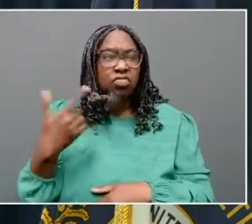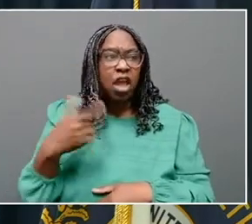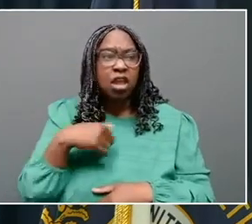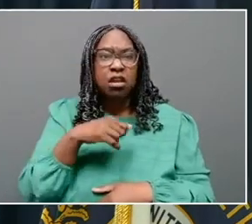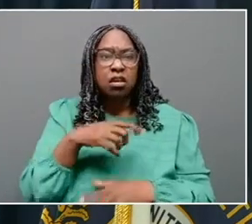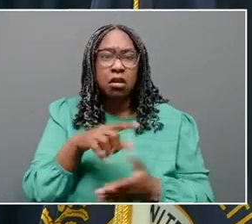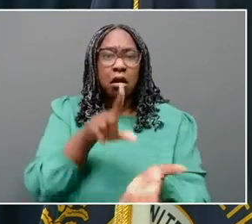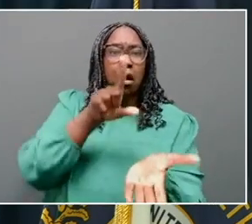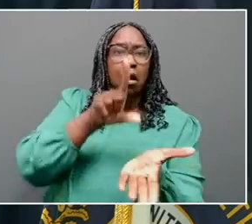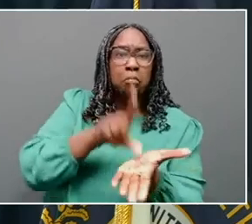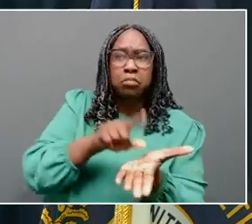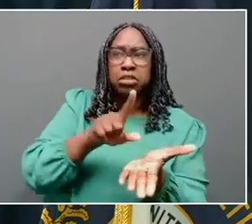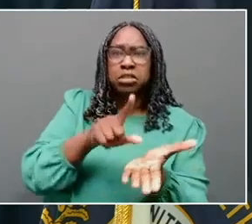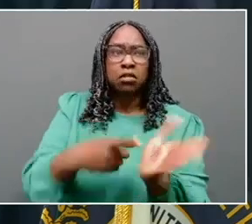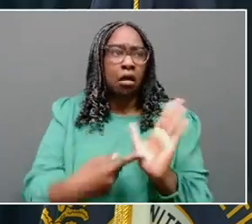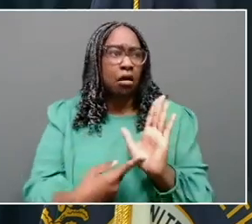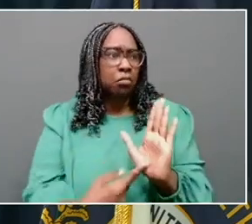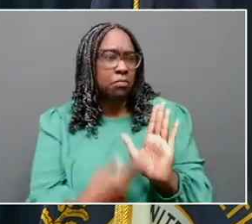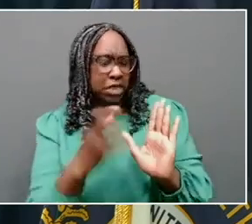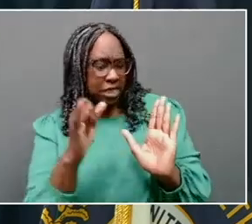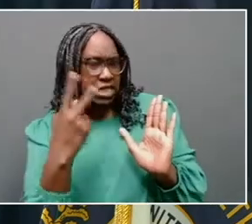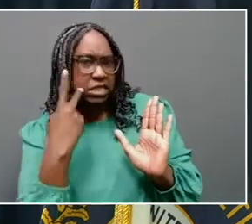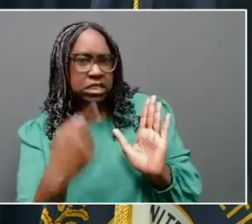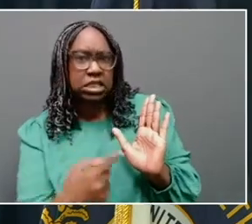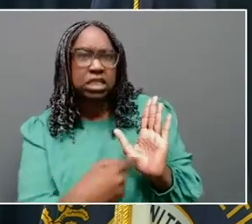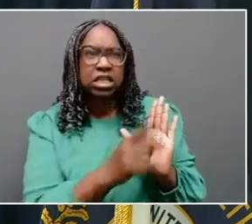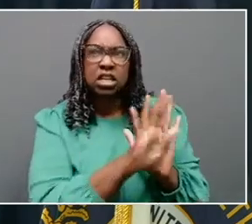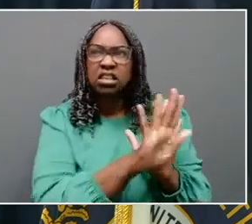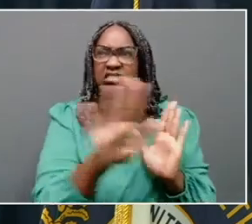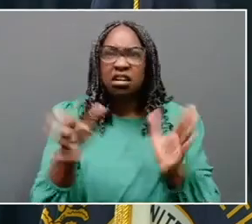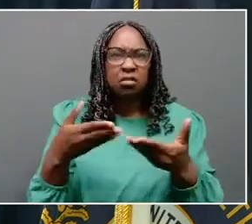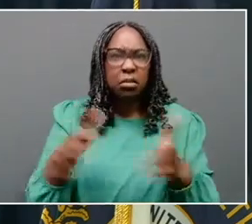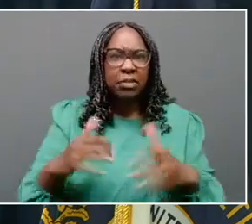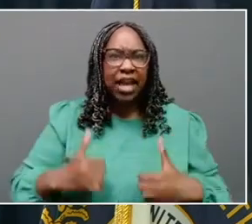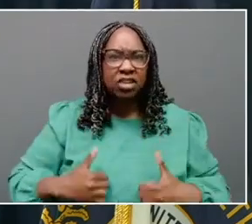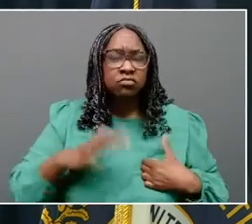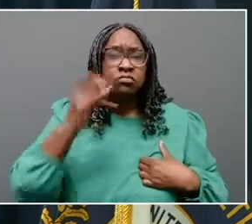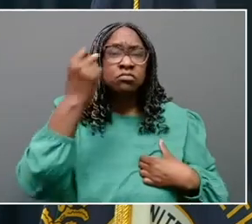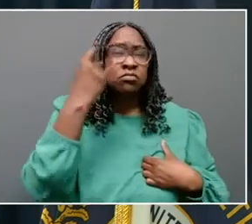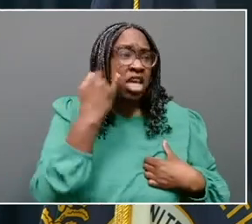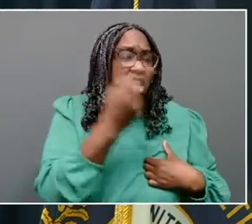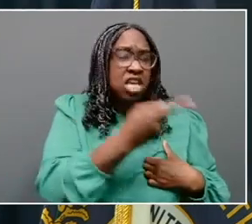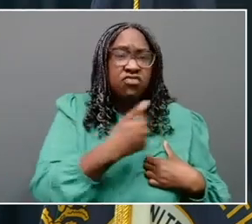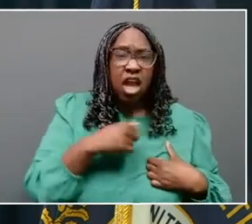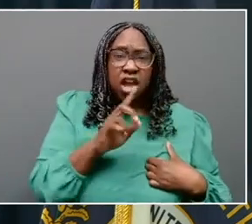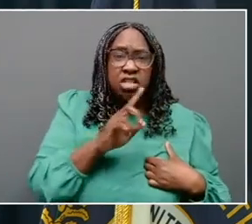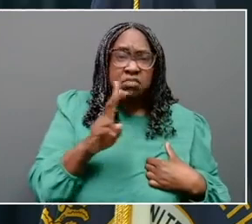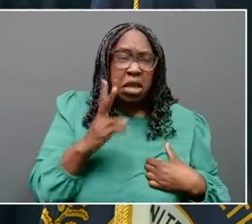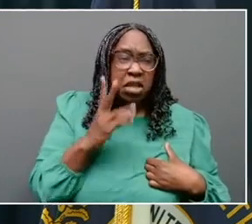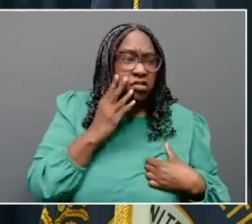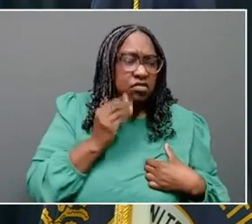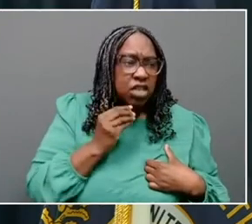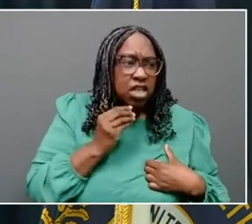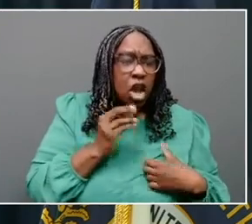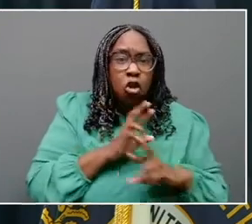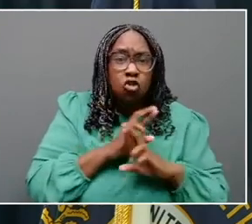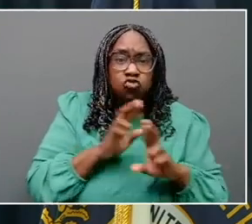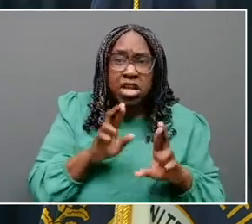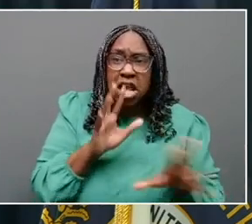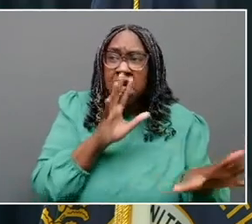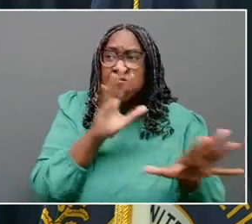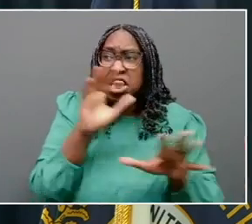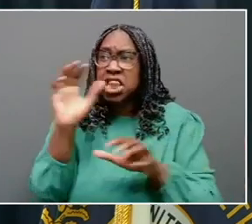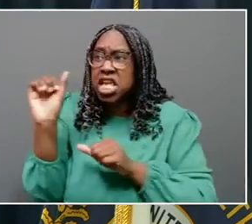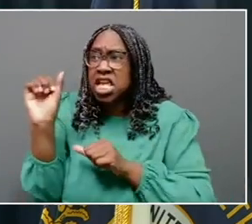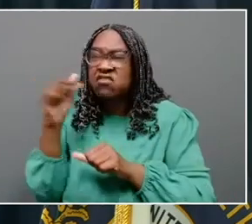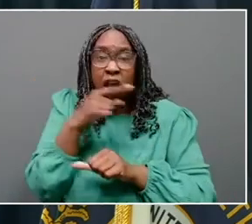addresses. When a victim of abuse decides to leave and find a safe place, often her abuser is able to find her,